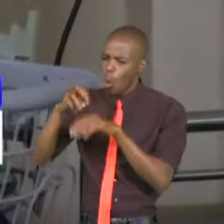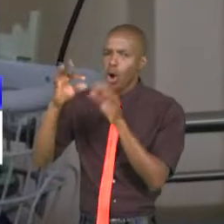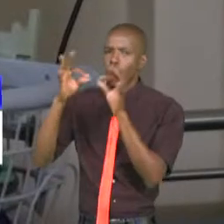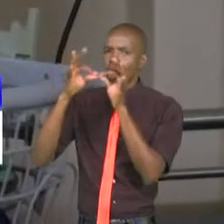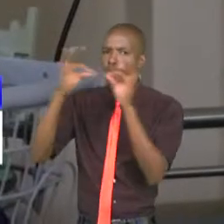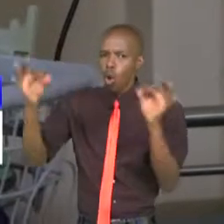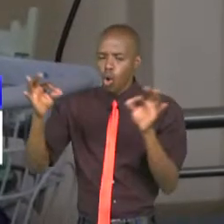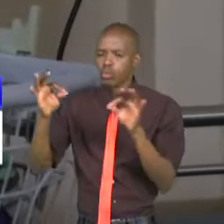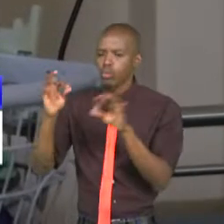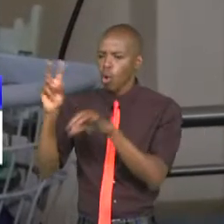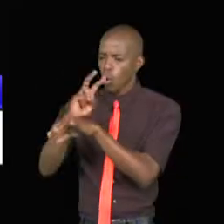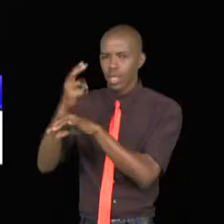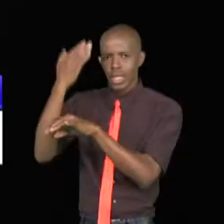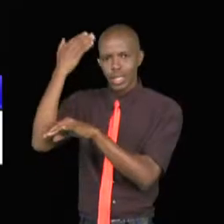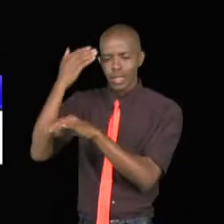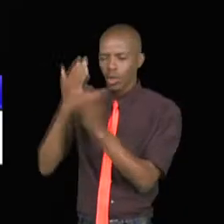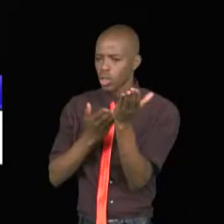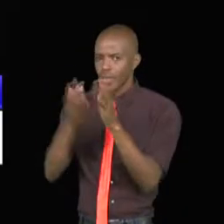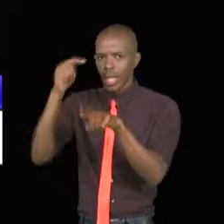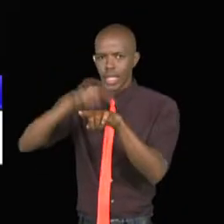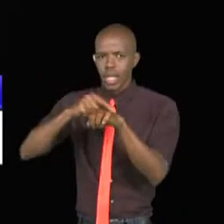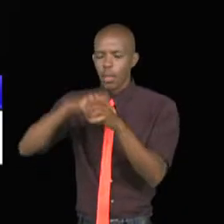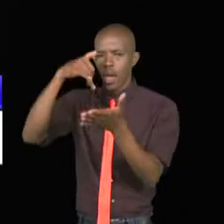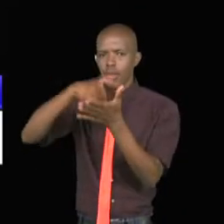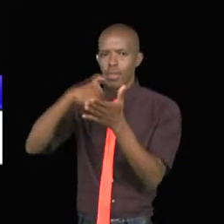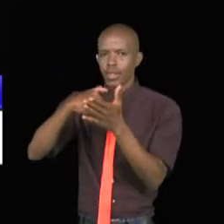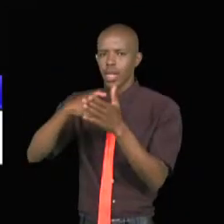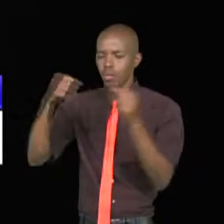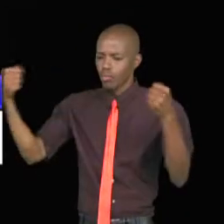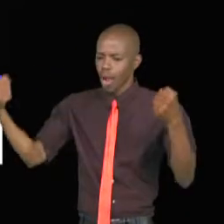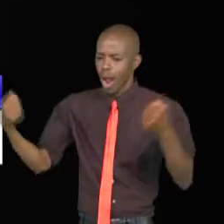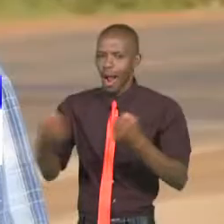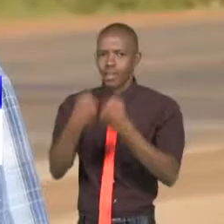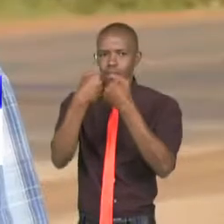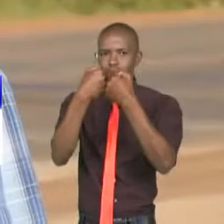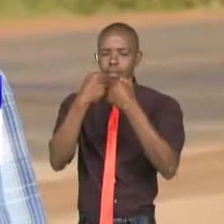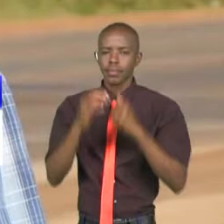surgical services, especially when they are involved in accidents.